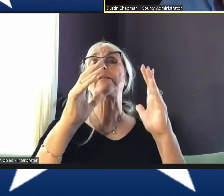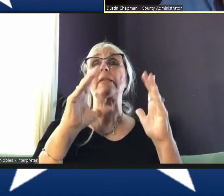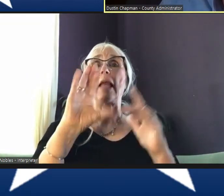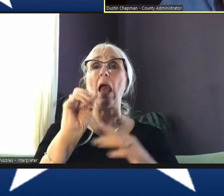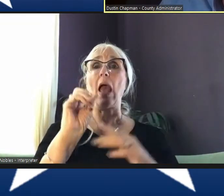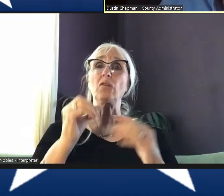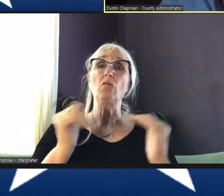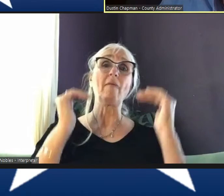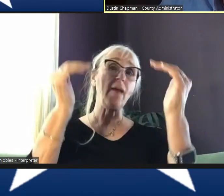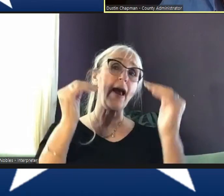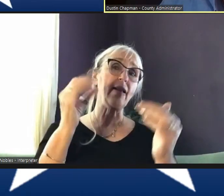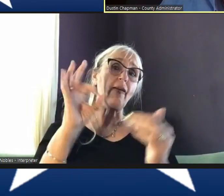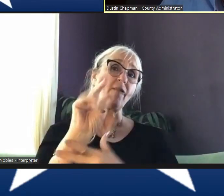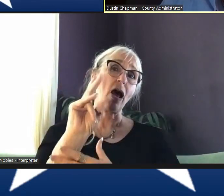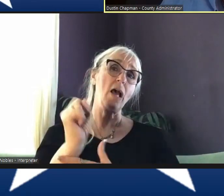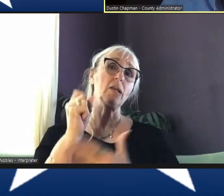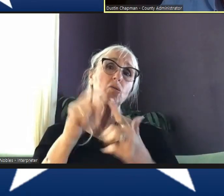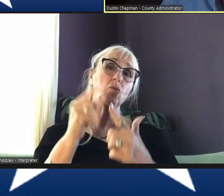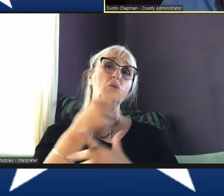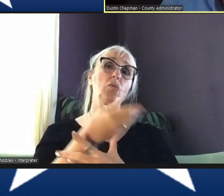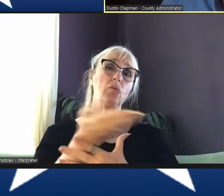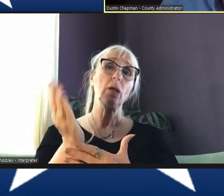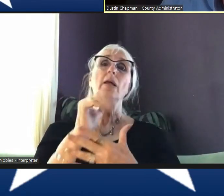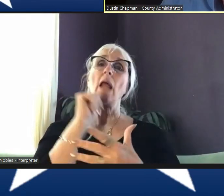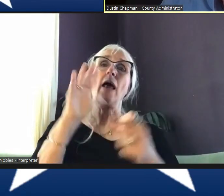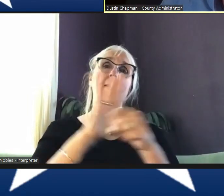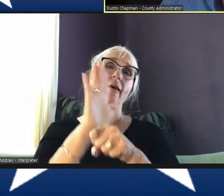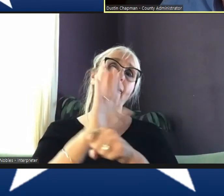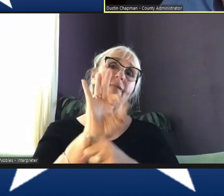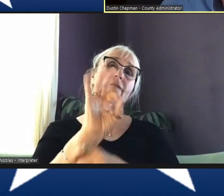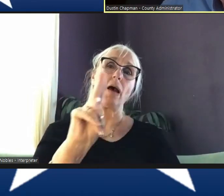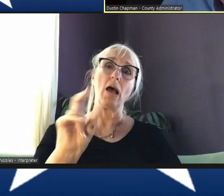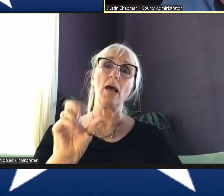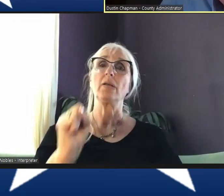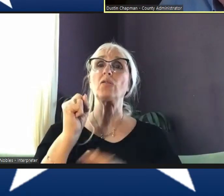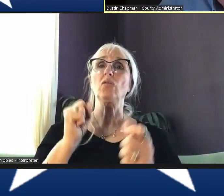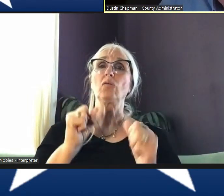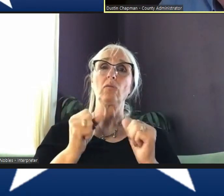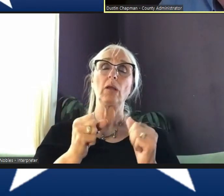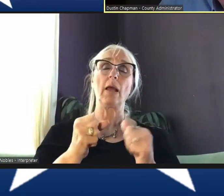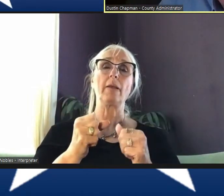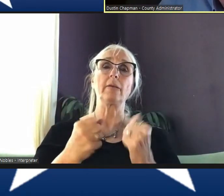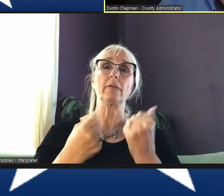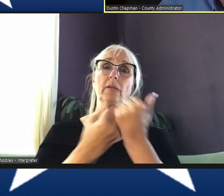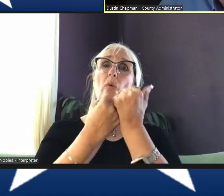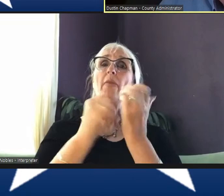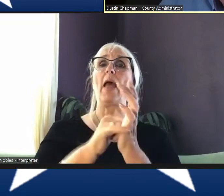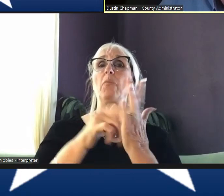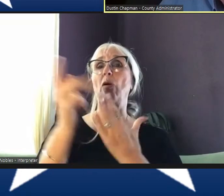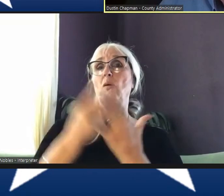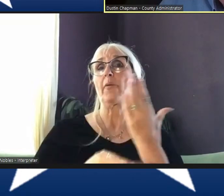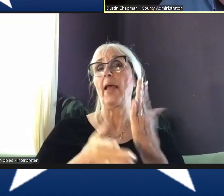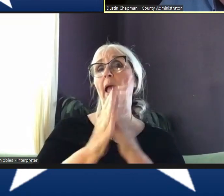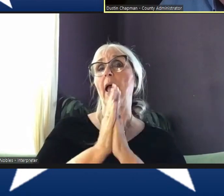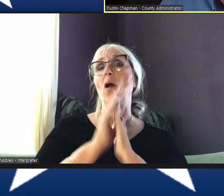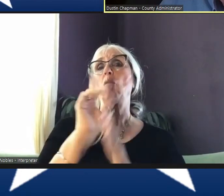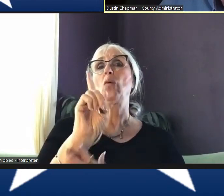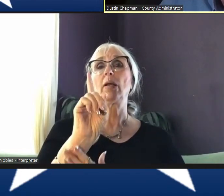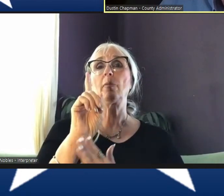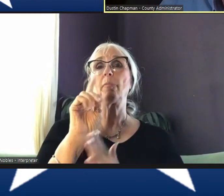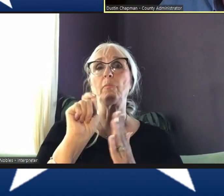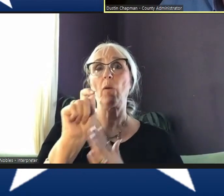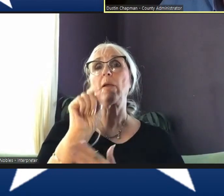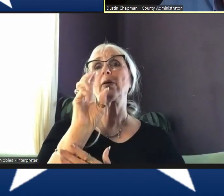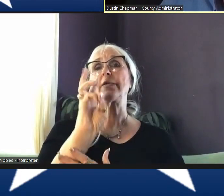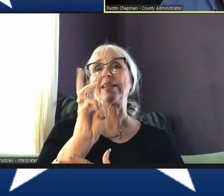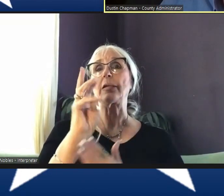to EOAC since they do not have enough funds on hand to administer this program. So they've requested 1.6 million that